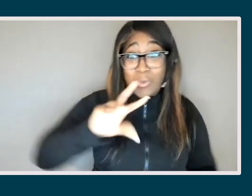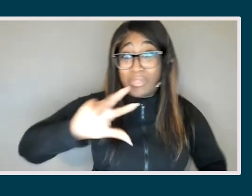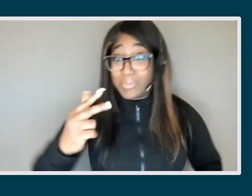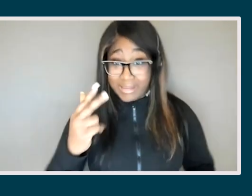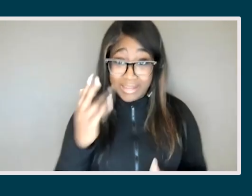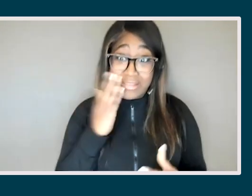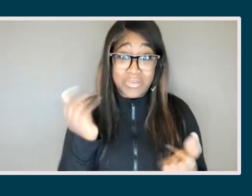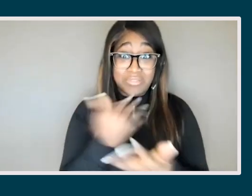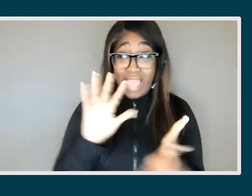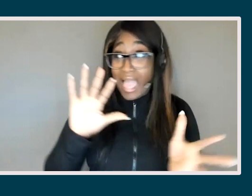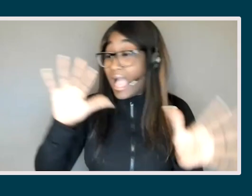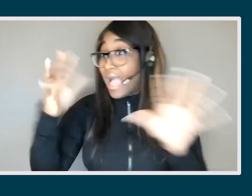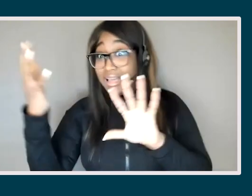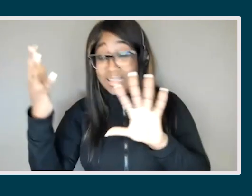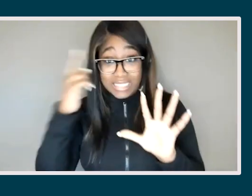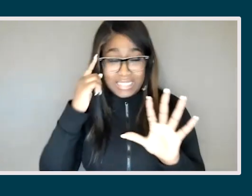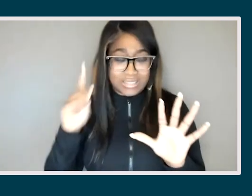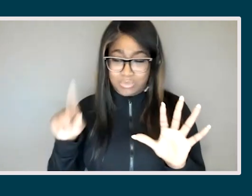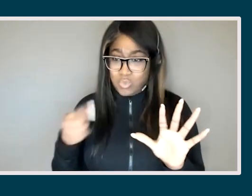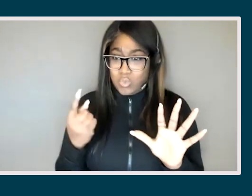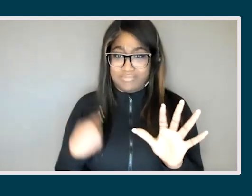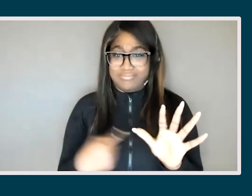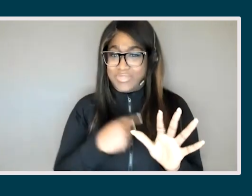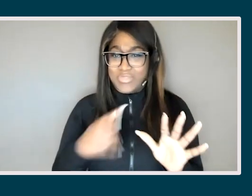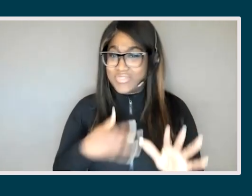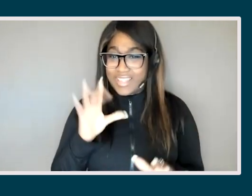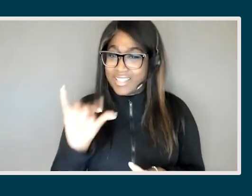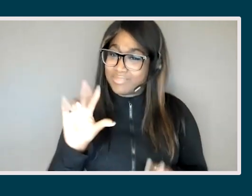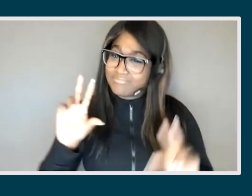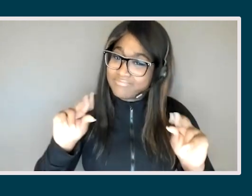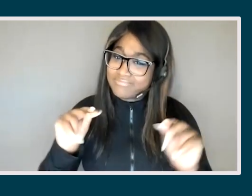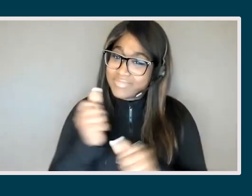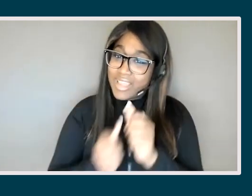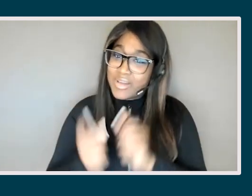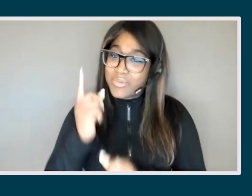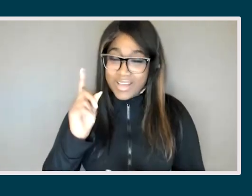ones feeling this way. And I think that's why everyone's here today, because we want to be able to